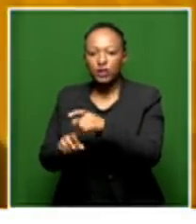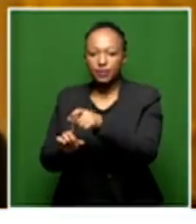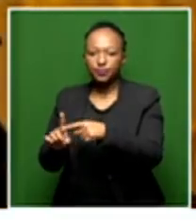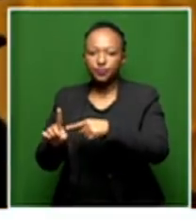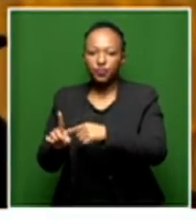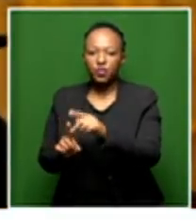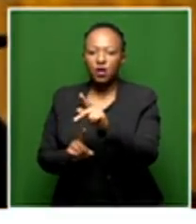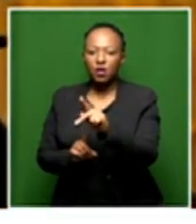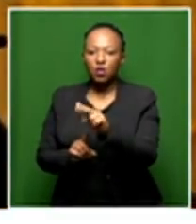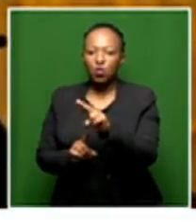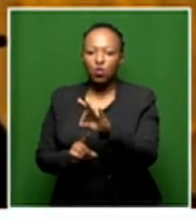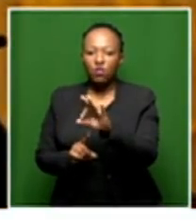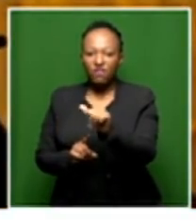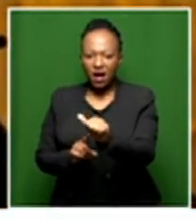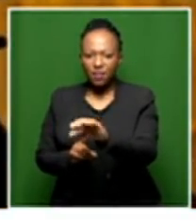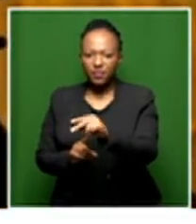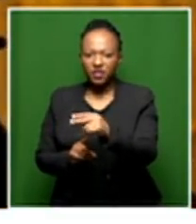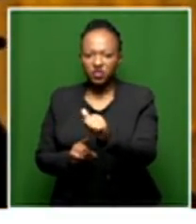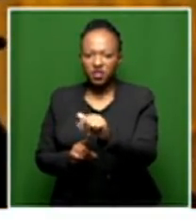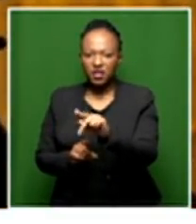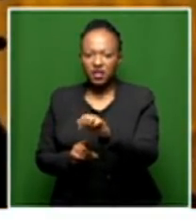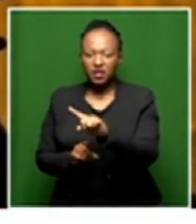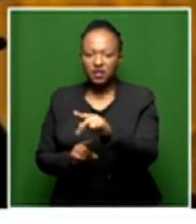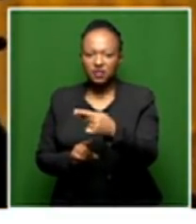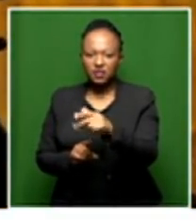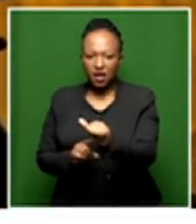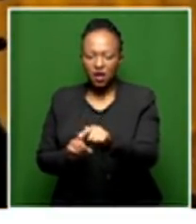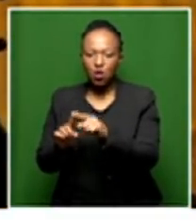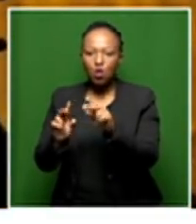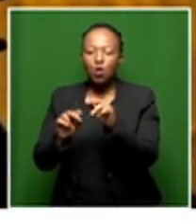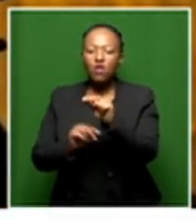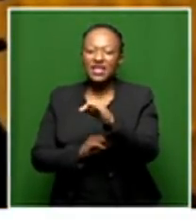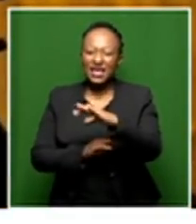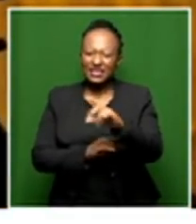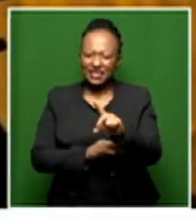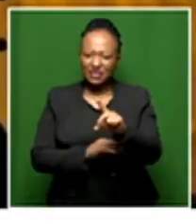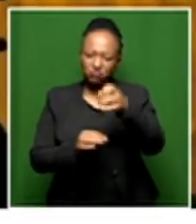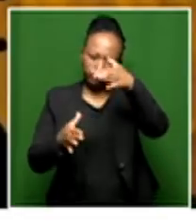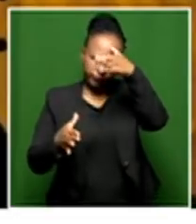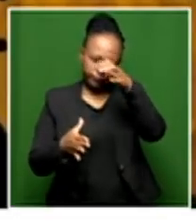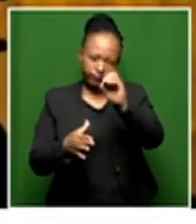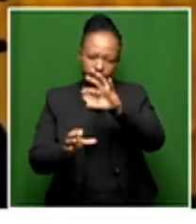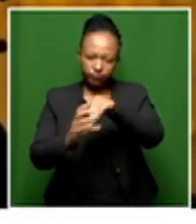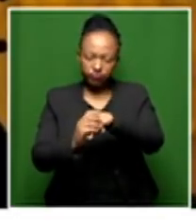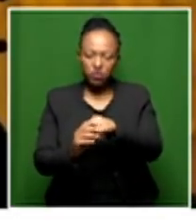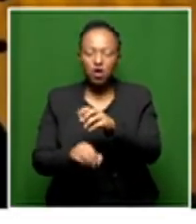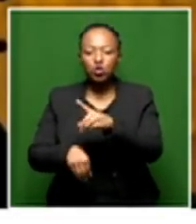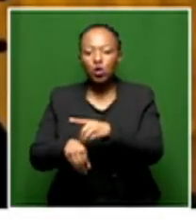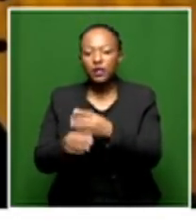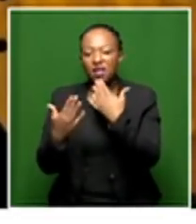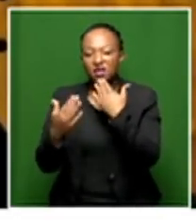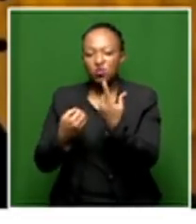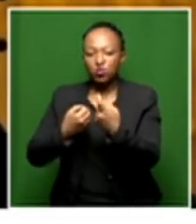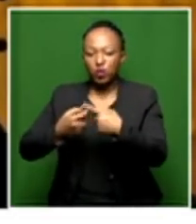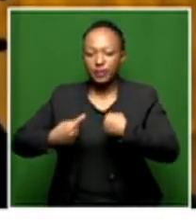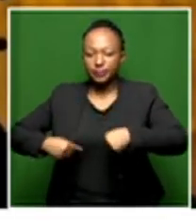Tendesayi Kufa-Chakezha, who is an epidemiologist at the National Institute of Communicable Diseases. Doctor, thank you very much for joining us. It's good to